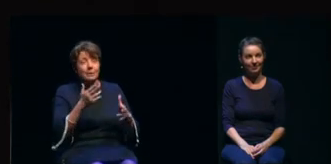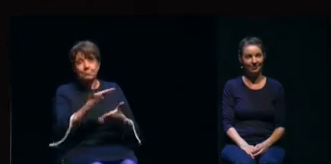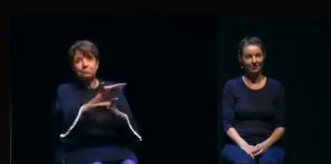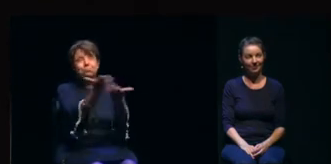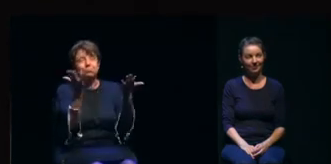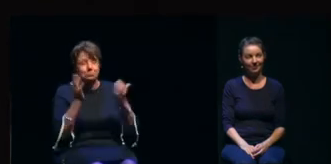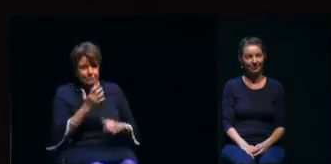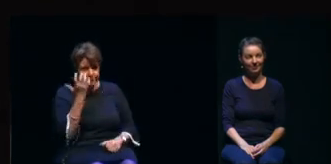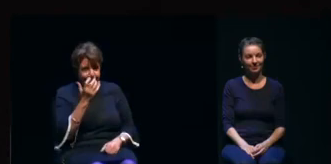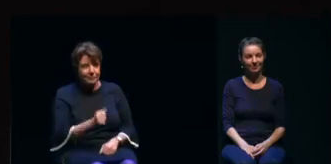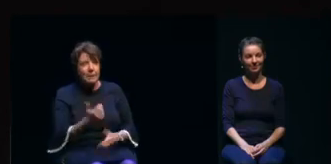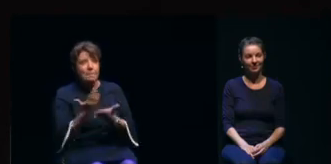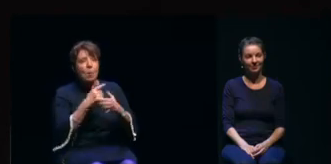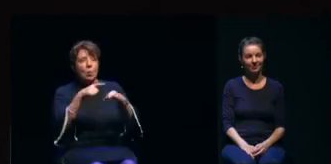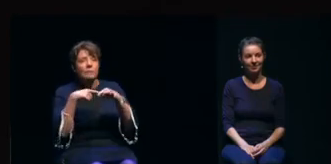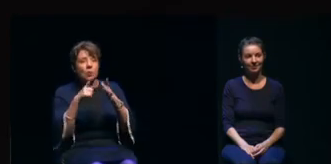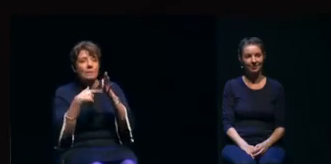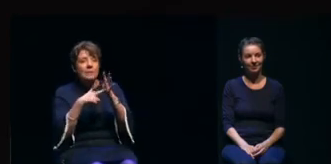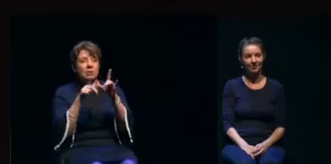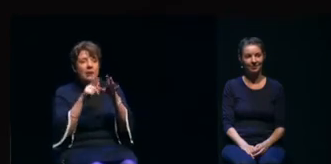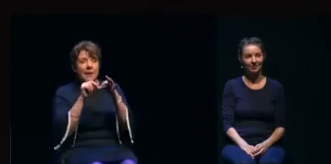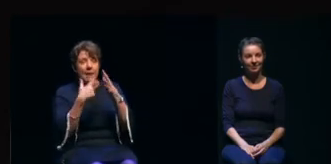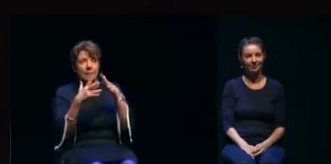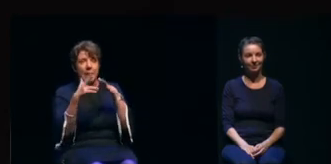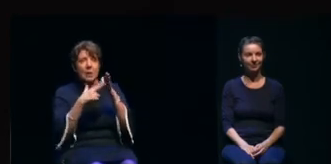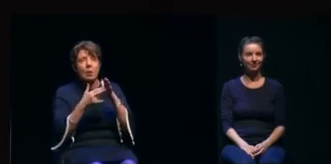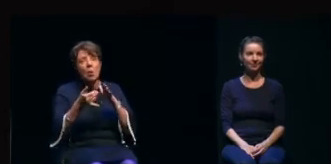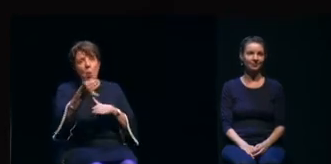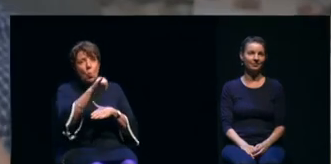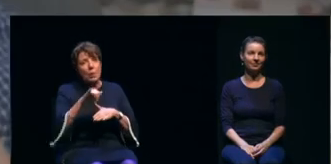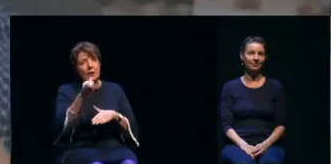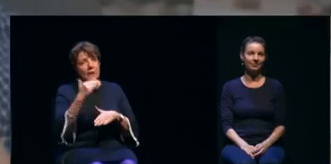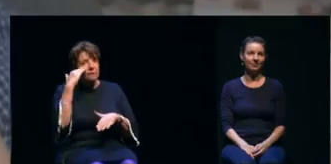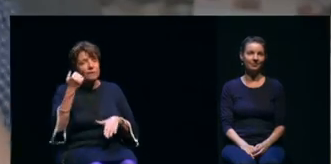questions from Jenny Brown. Which feminist women inspire you?